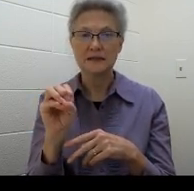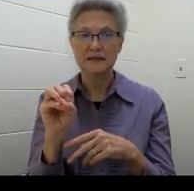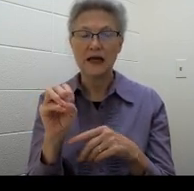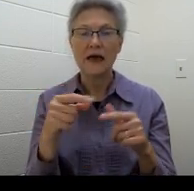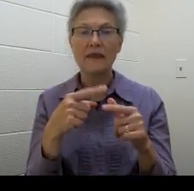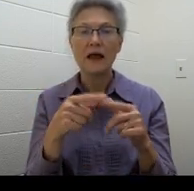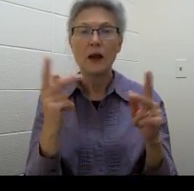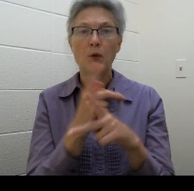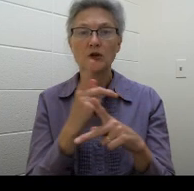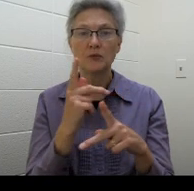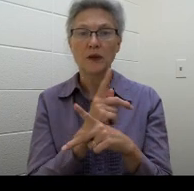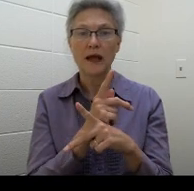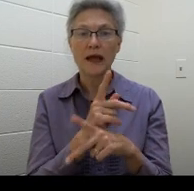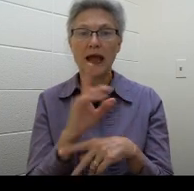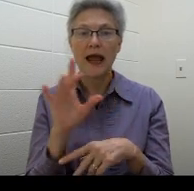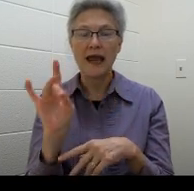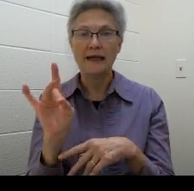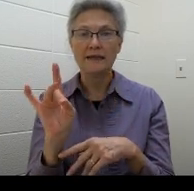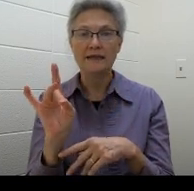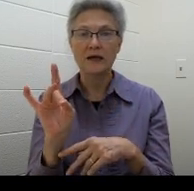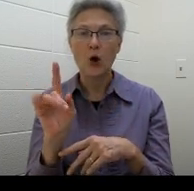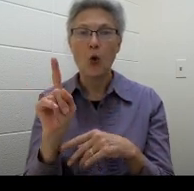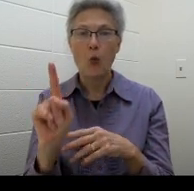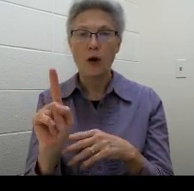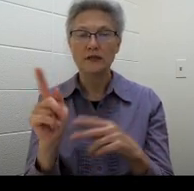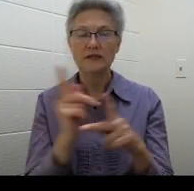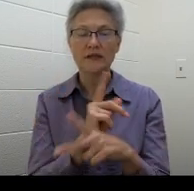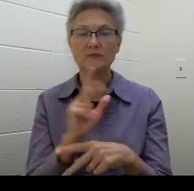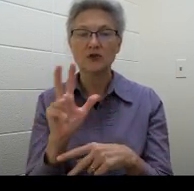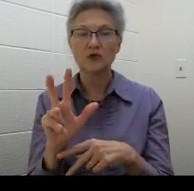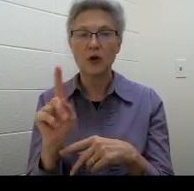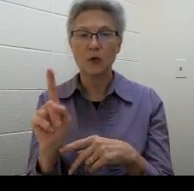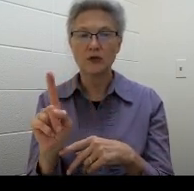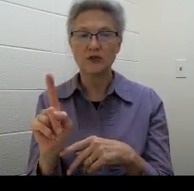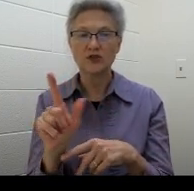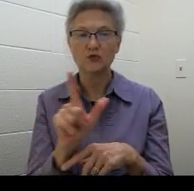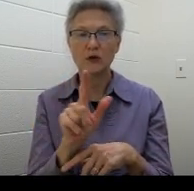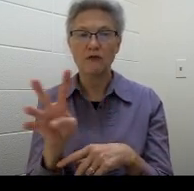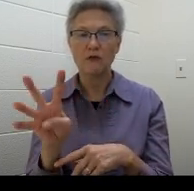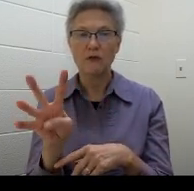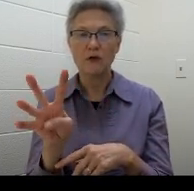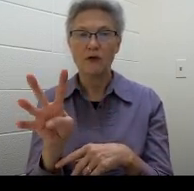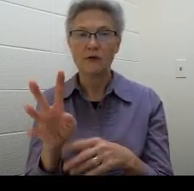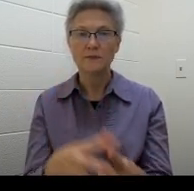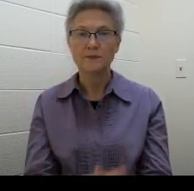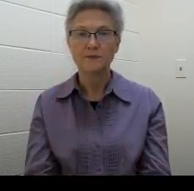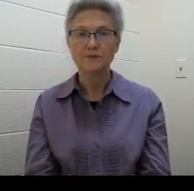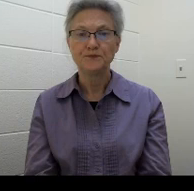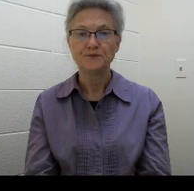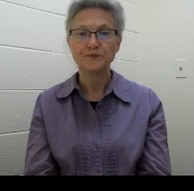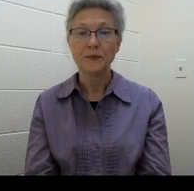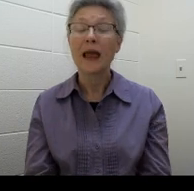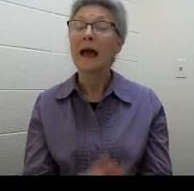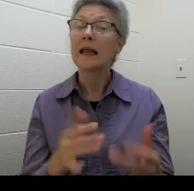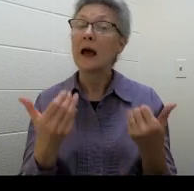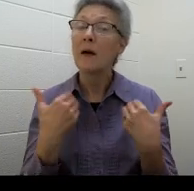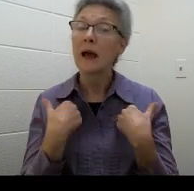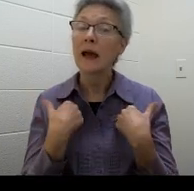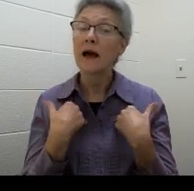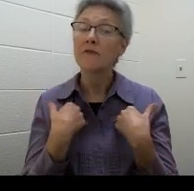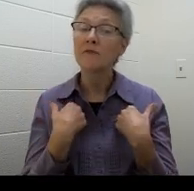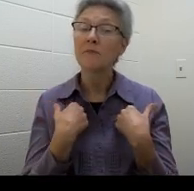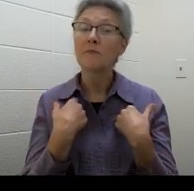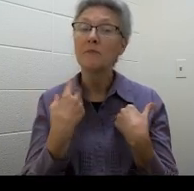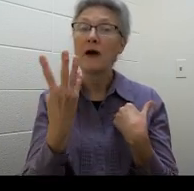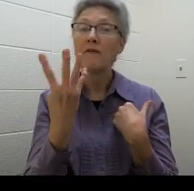then I'm going to multiply 8 ones times 3 ones, which is 24. So now I have my